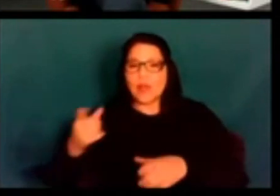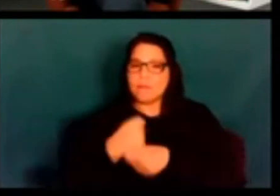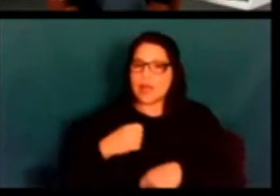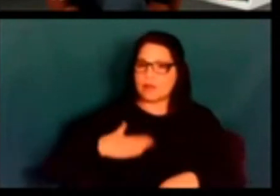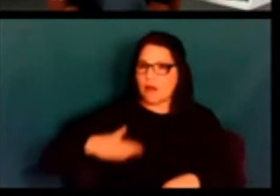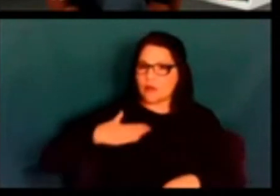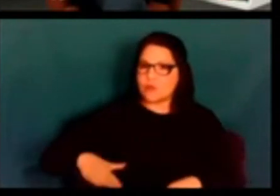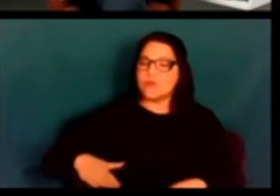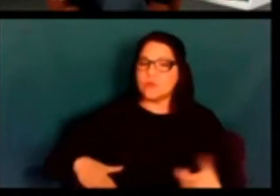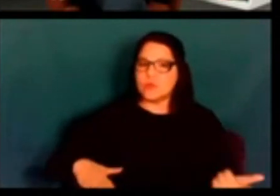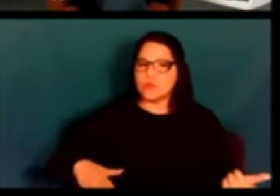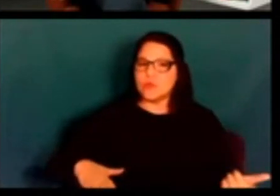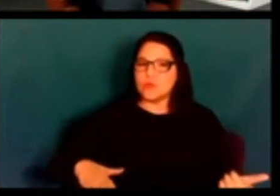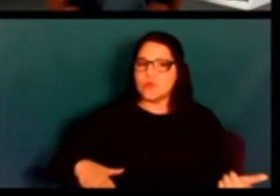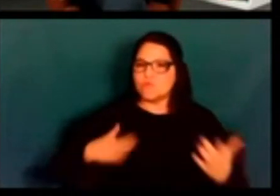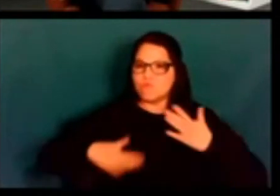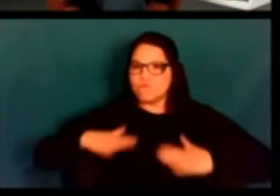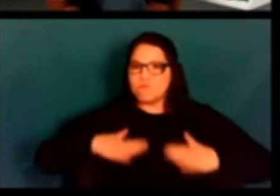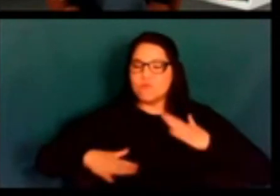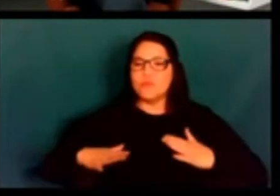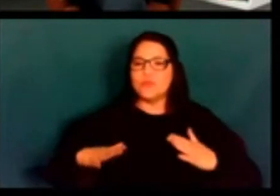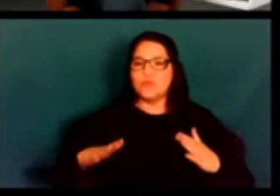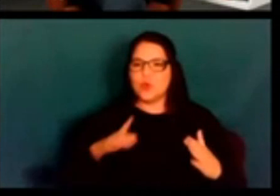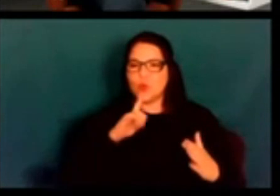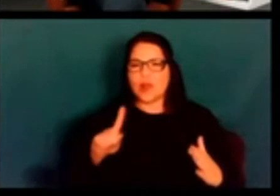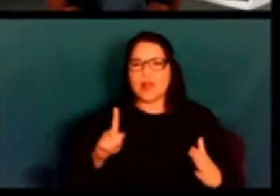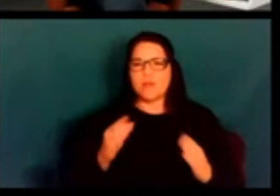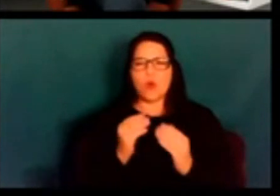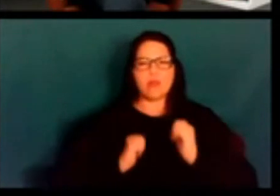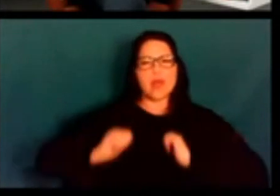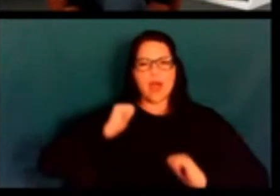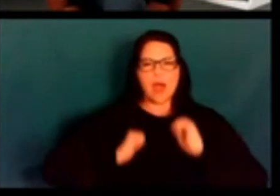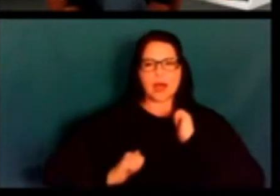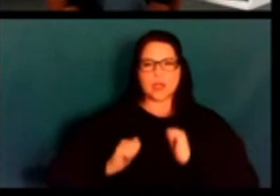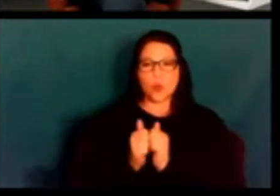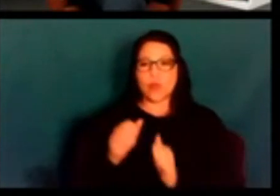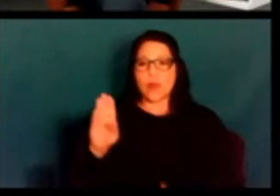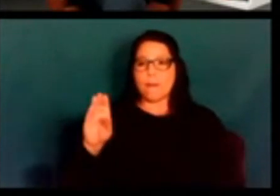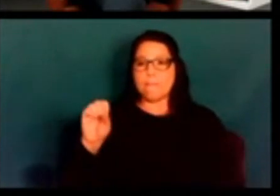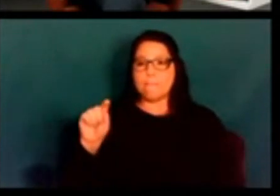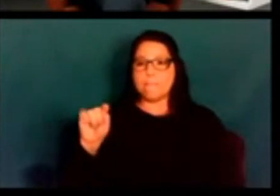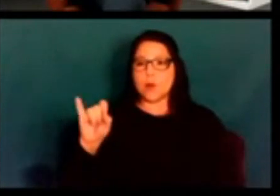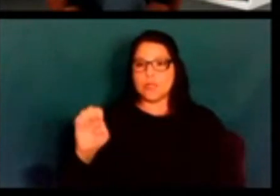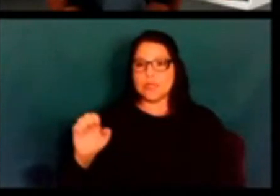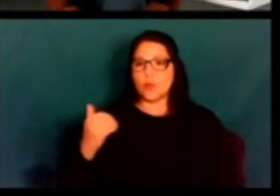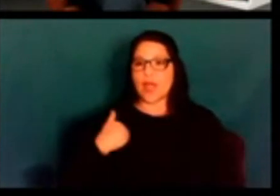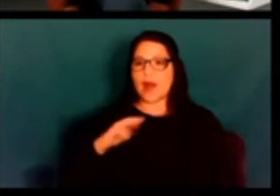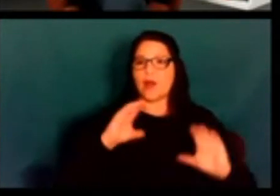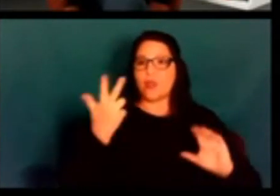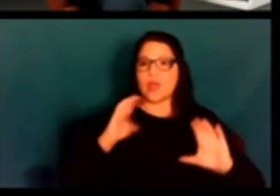costumes. So we were able to do our own theatrics. And with Bootsy and them in there, we had 3 groups in